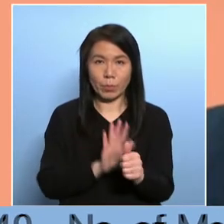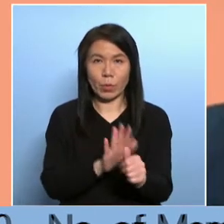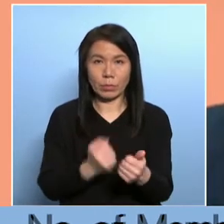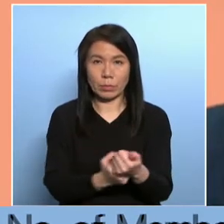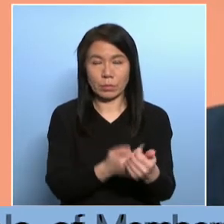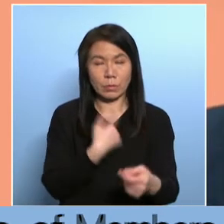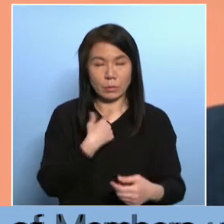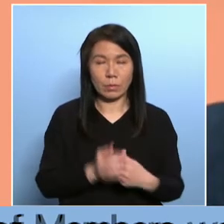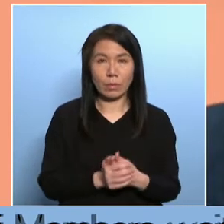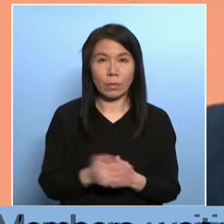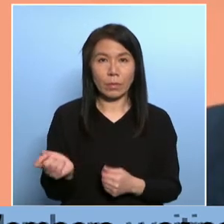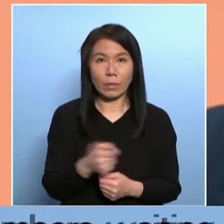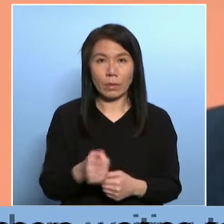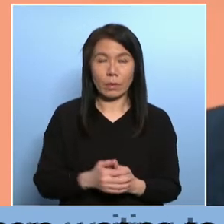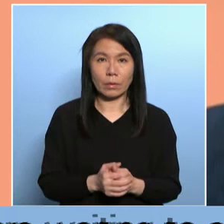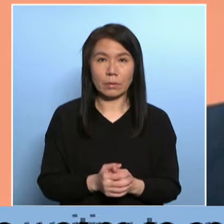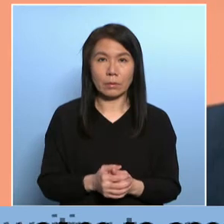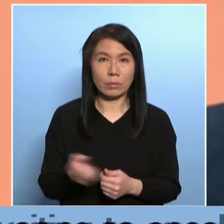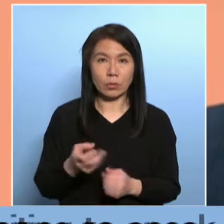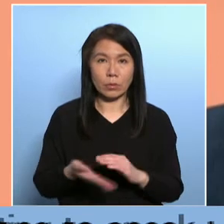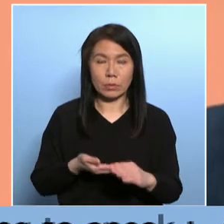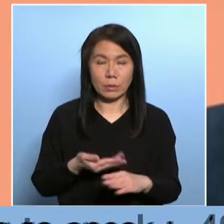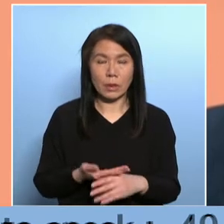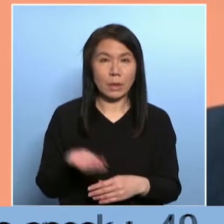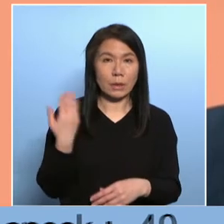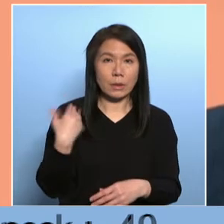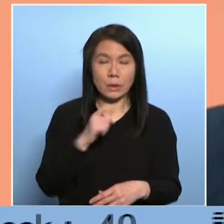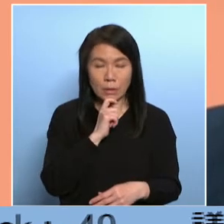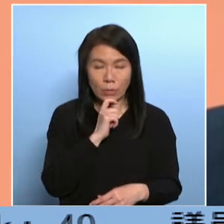operations and support those who are in lockdown.